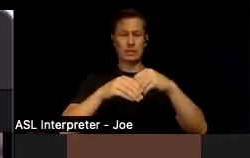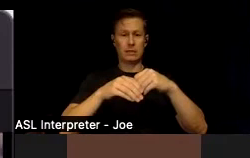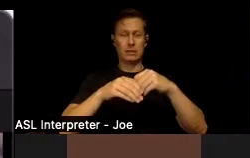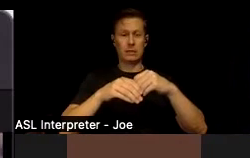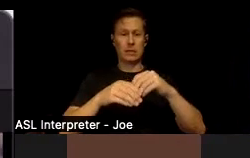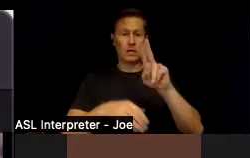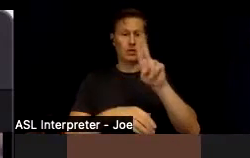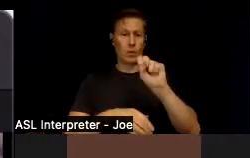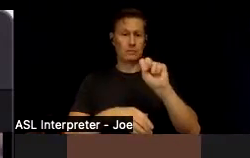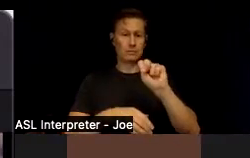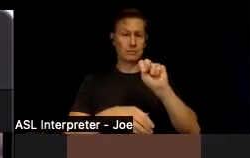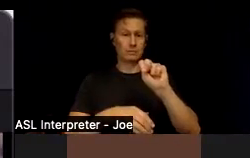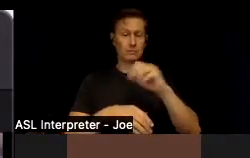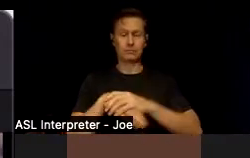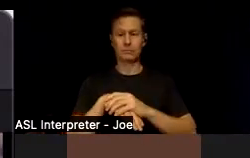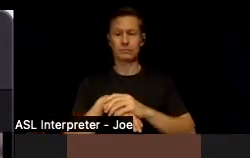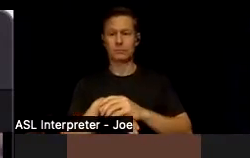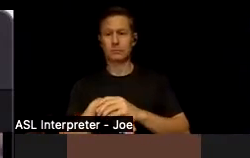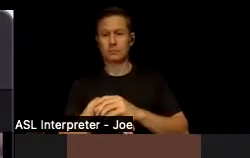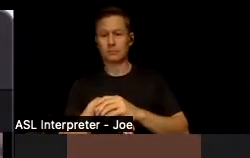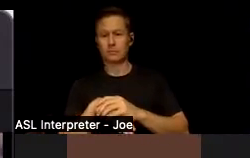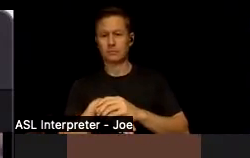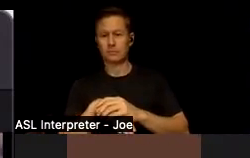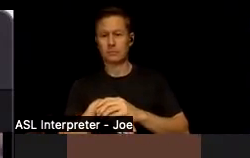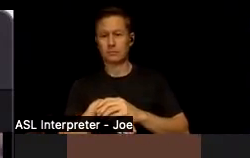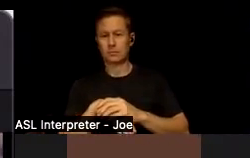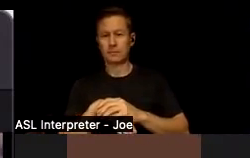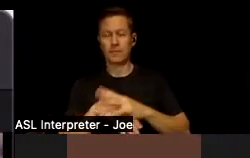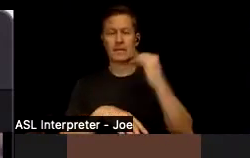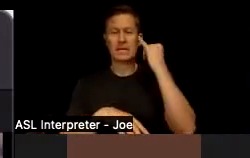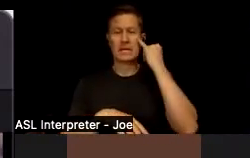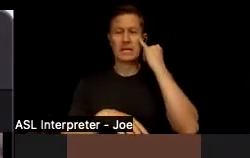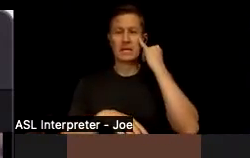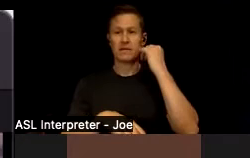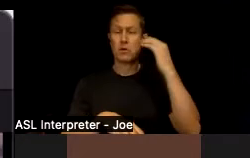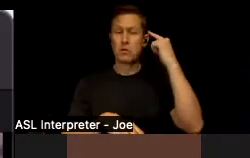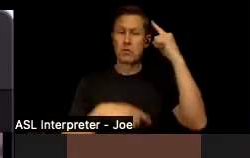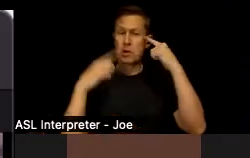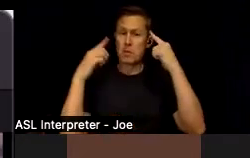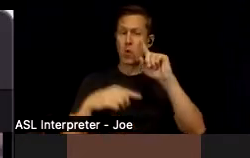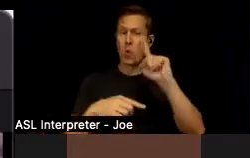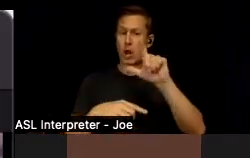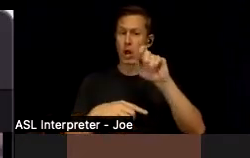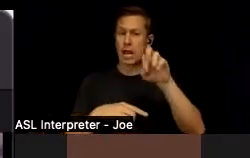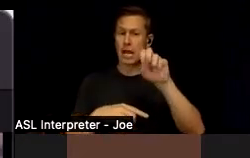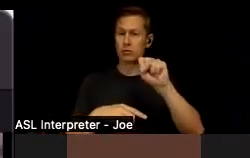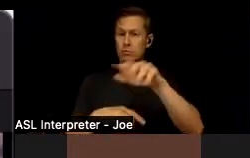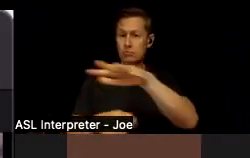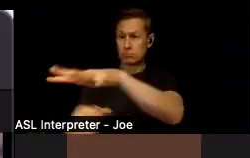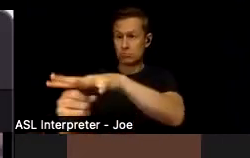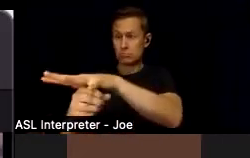States. So there's needs everywhere, and if you contemplate where Landers is and you need help, it's going to be